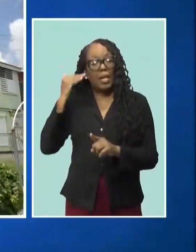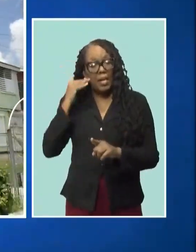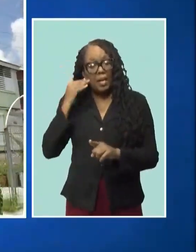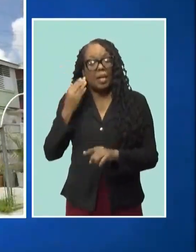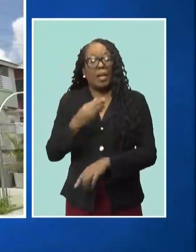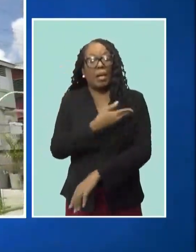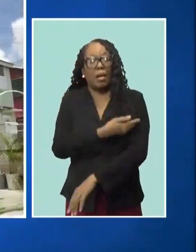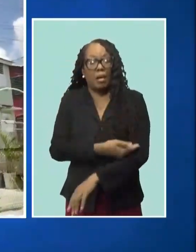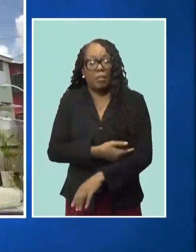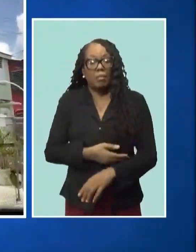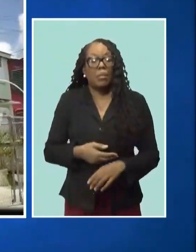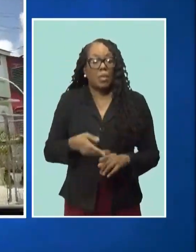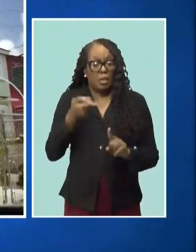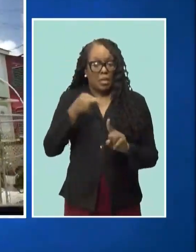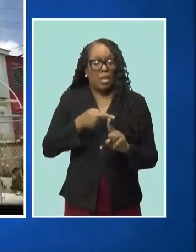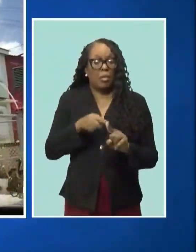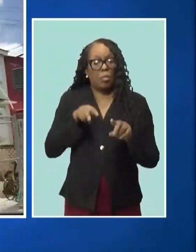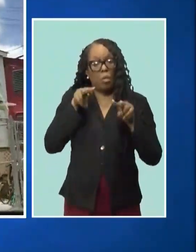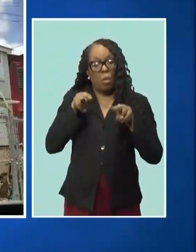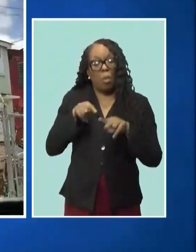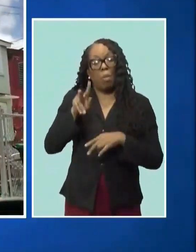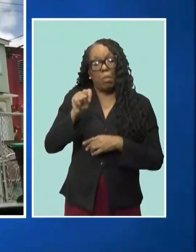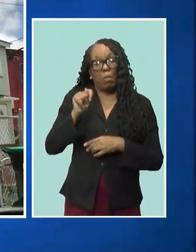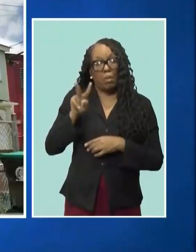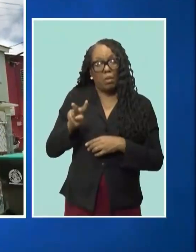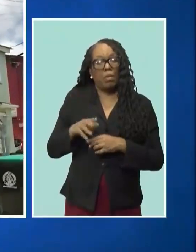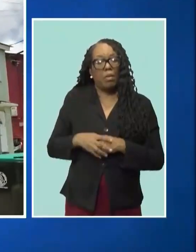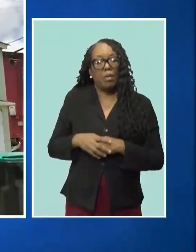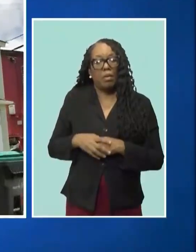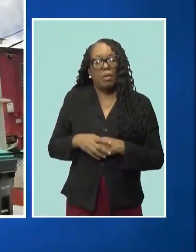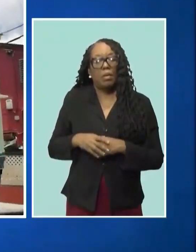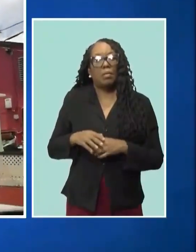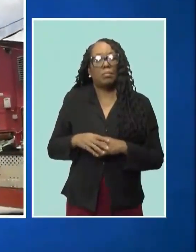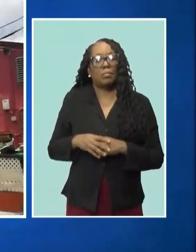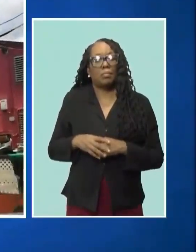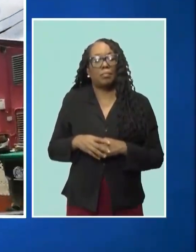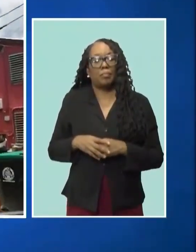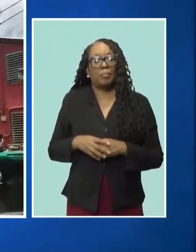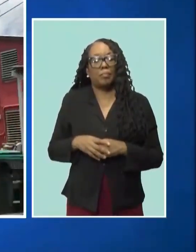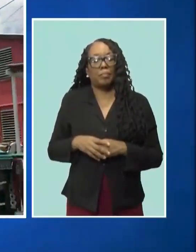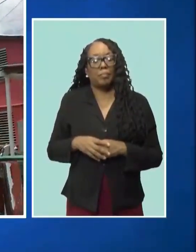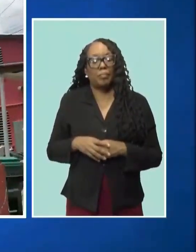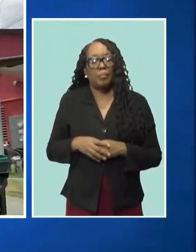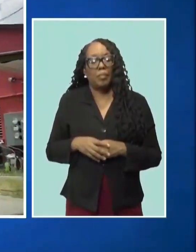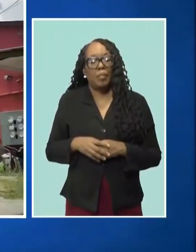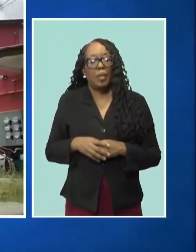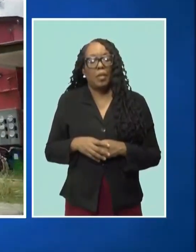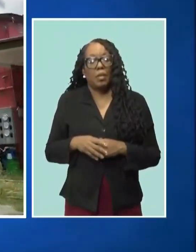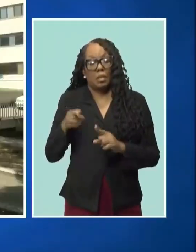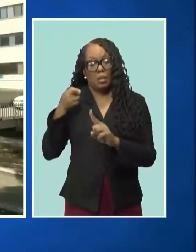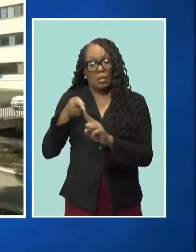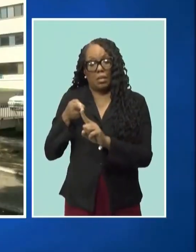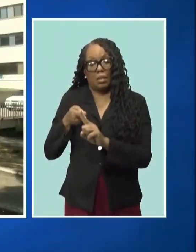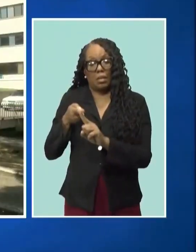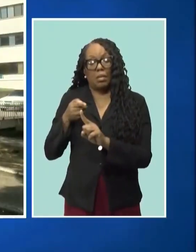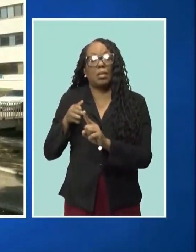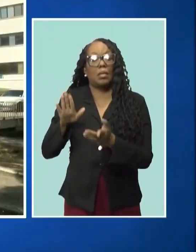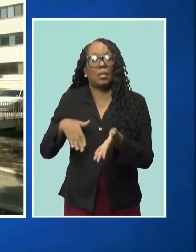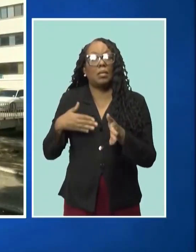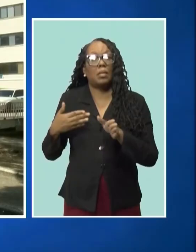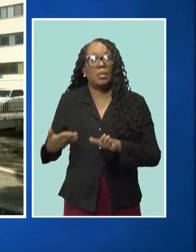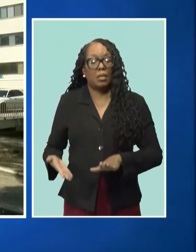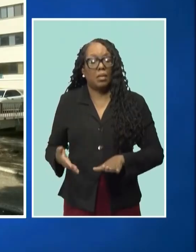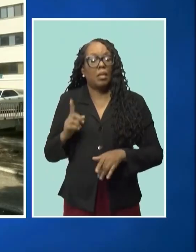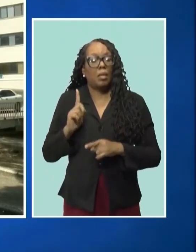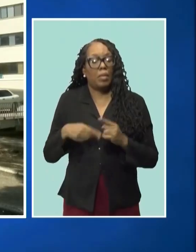in the backyard of a residence in that area. Best, who was one of 2 men shot, died while undergoing treatment at the